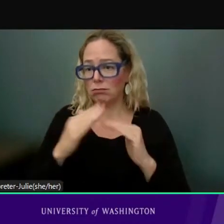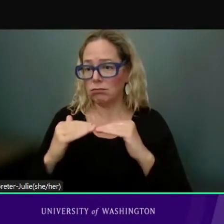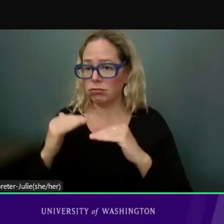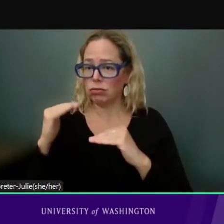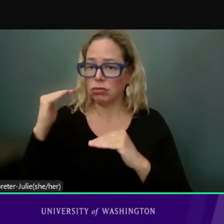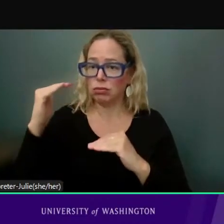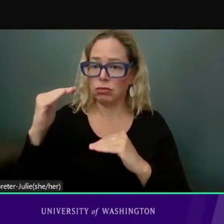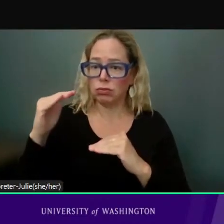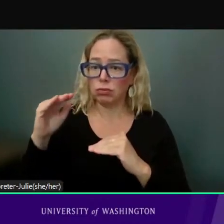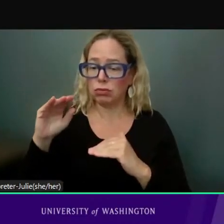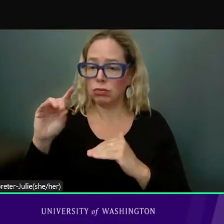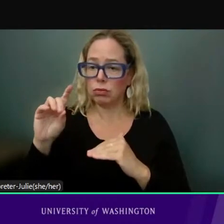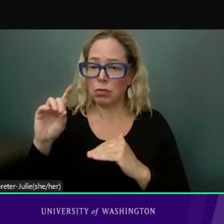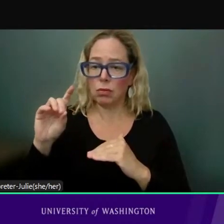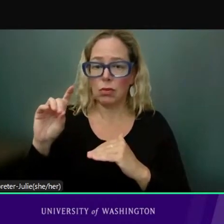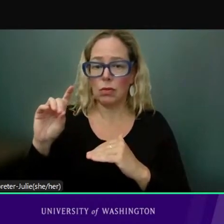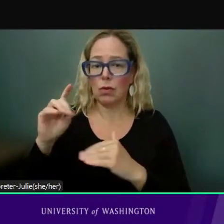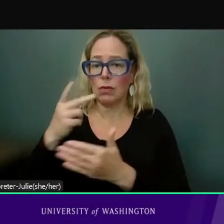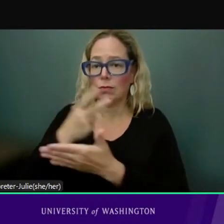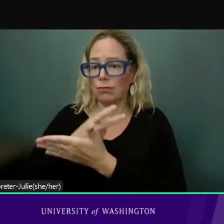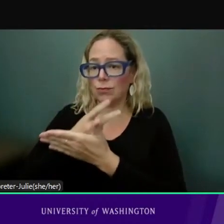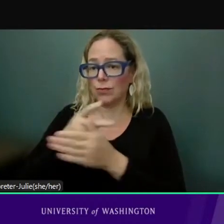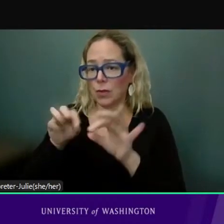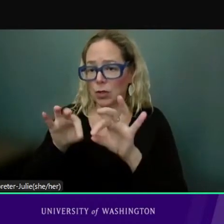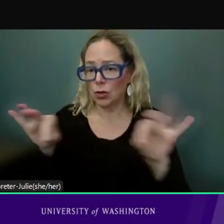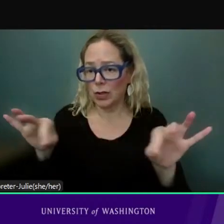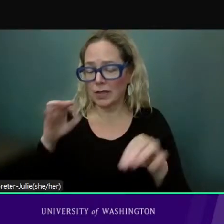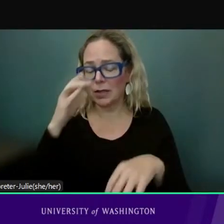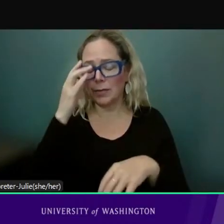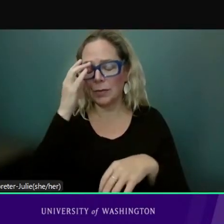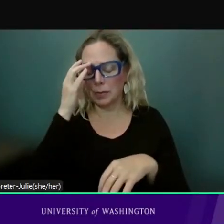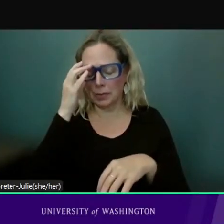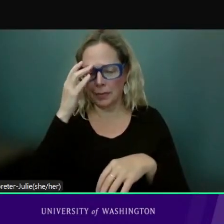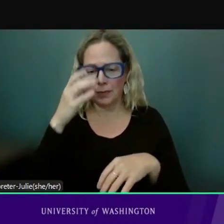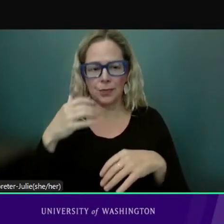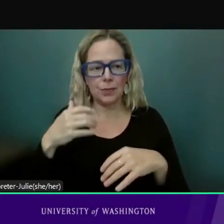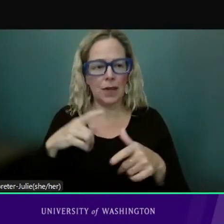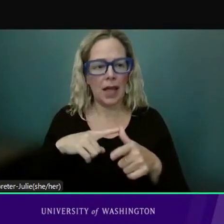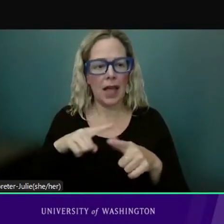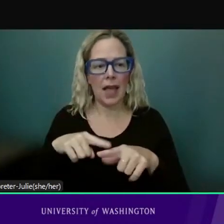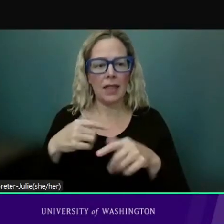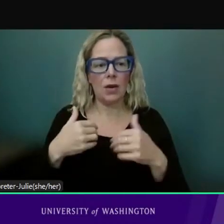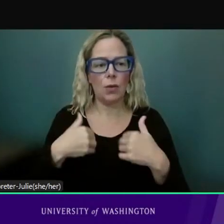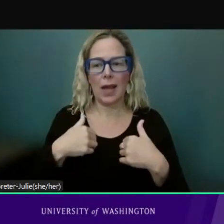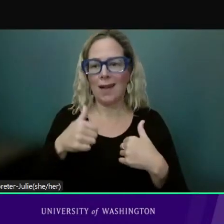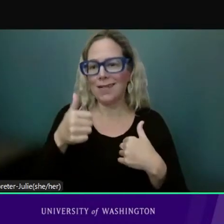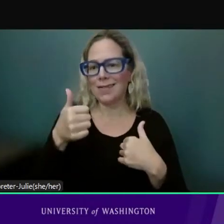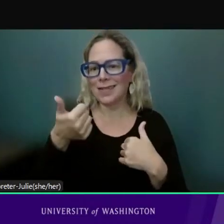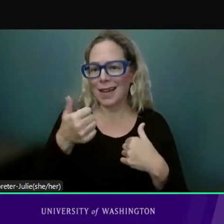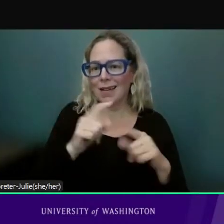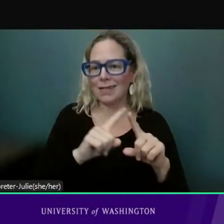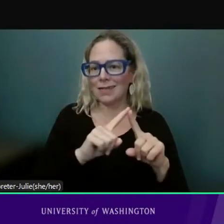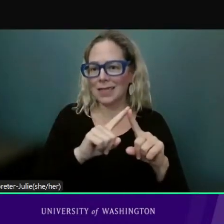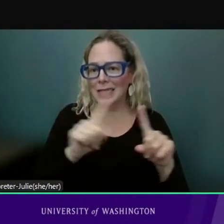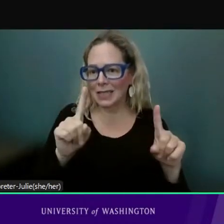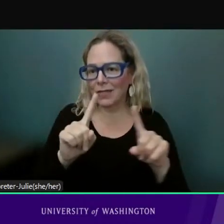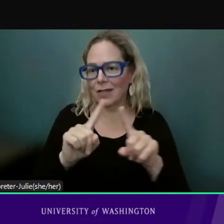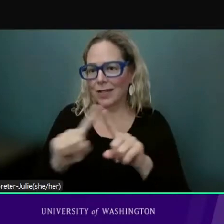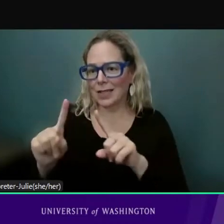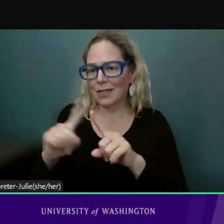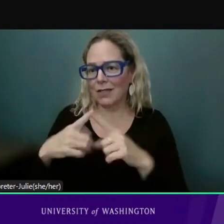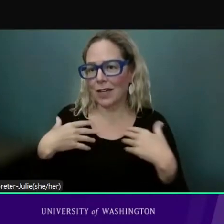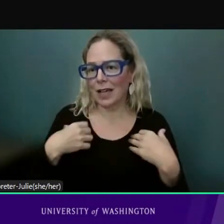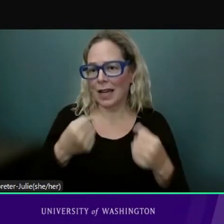And then there were 10 healthcare settings that we included and categorized by home